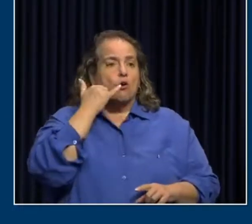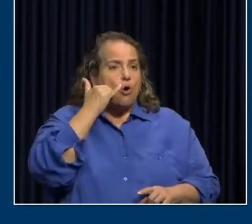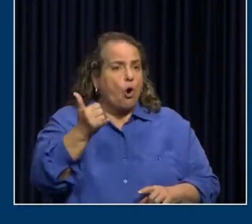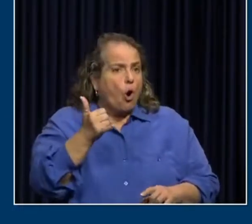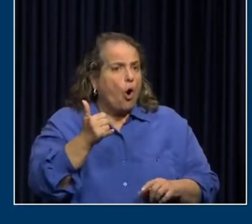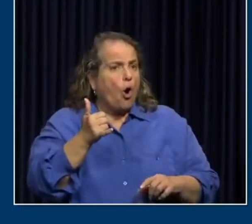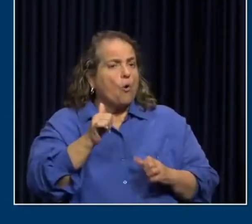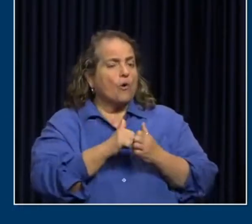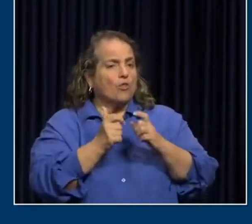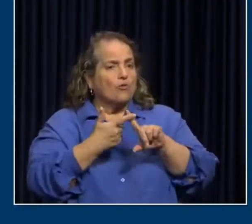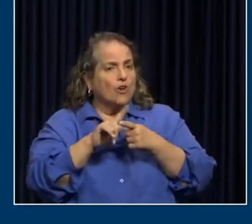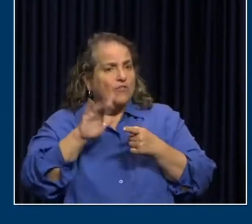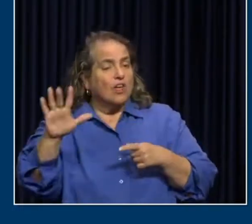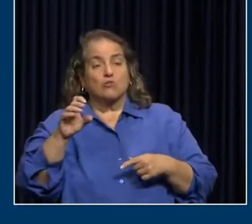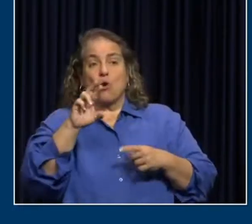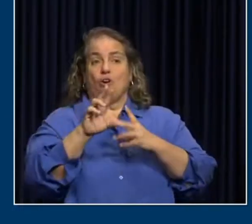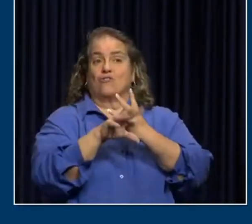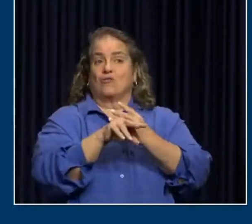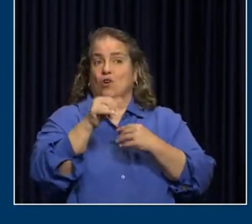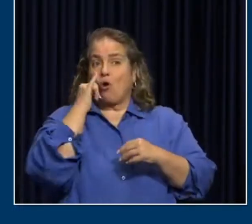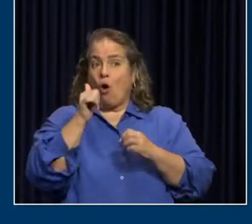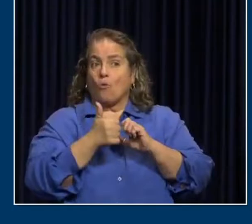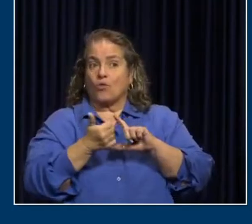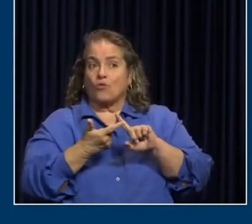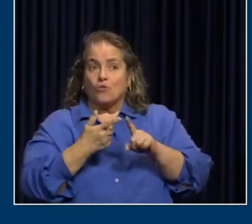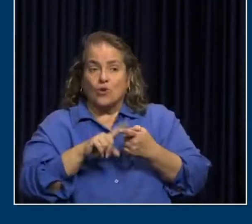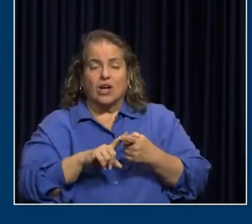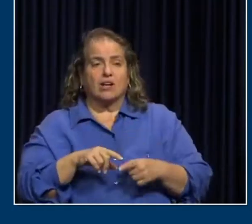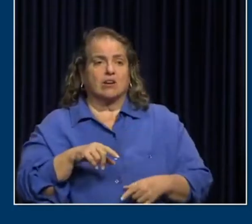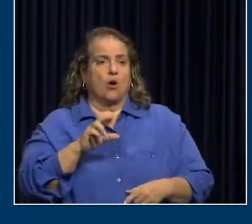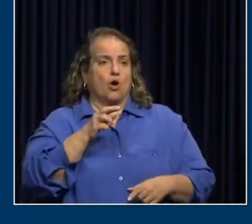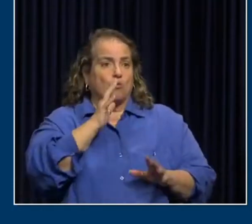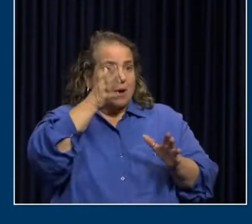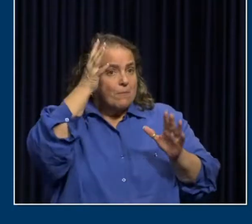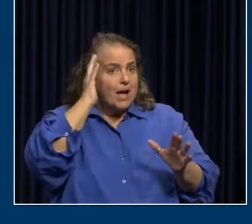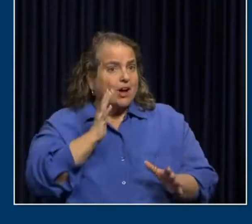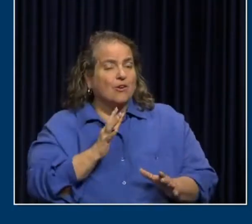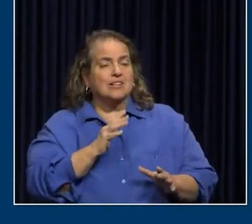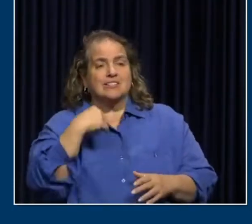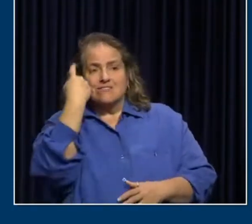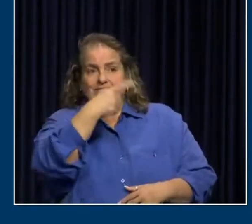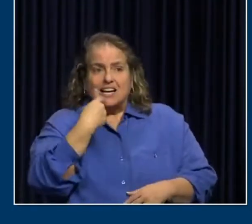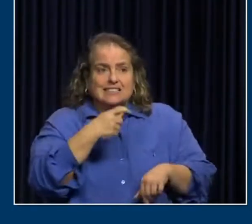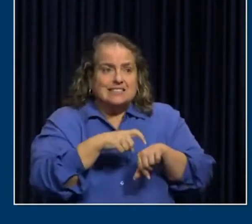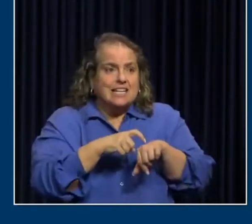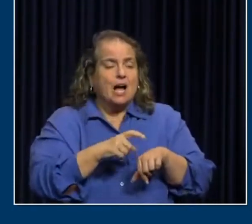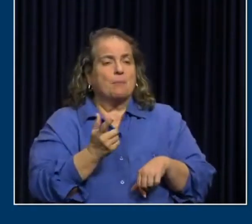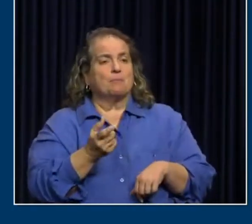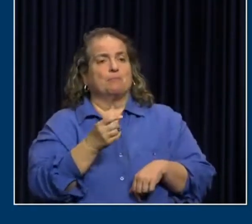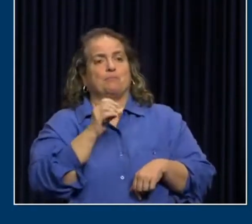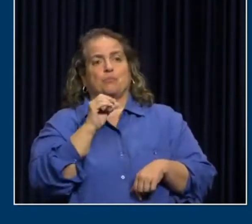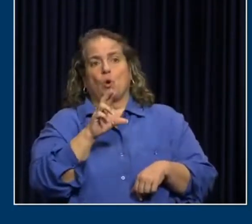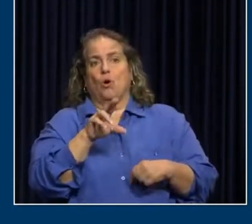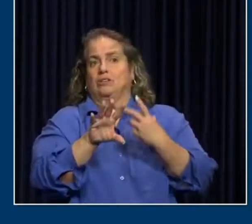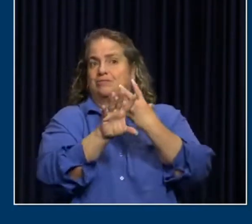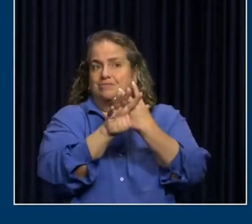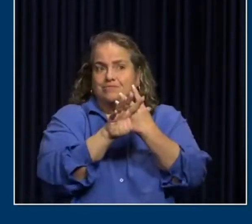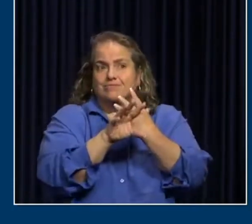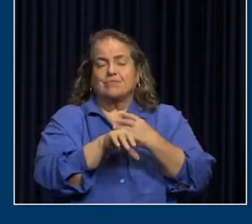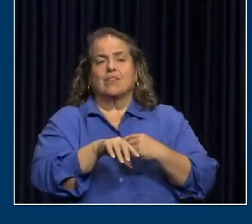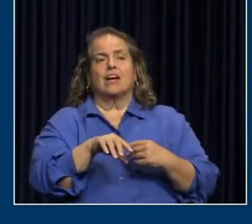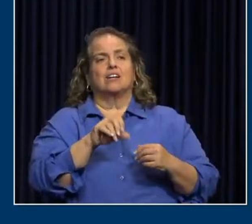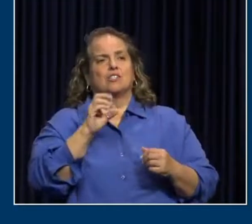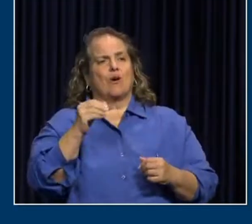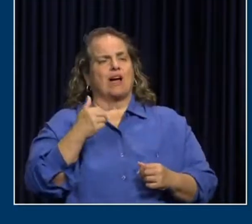a cousin or somebody, grandparents, things like that. If we can't physically get together in person, we can still provide some of that social connection for kids that is